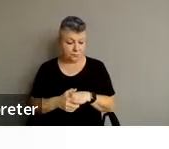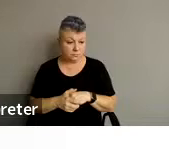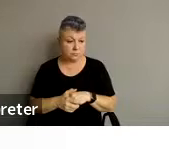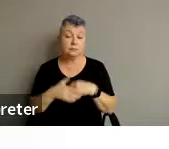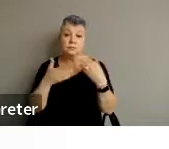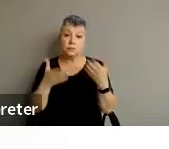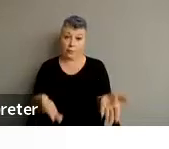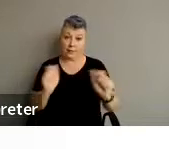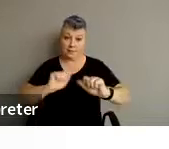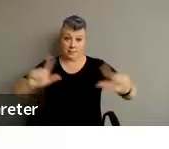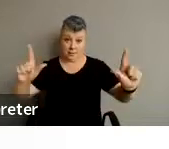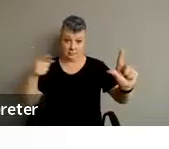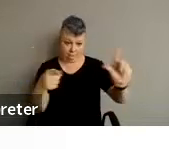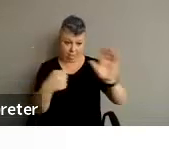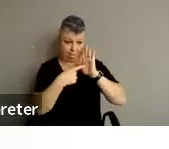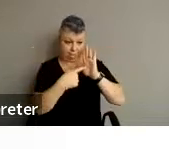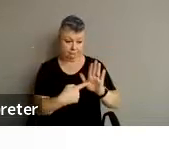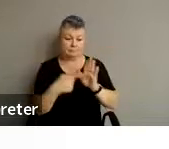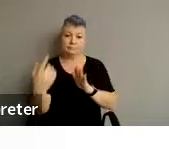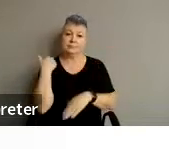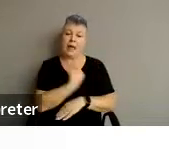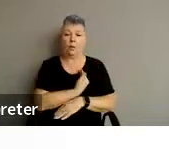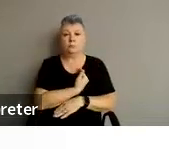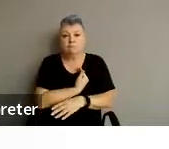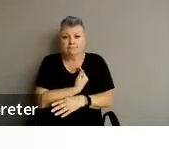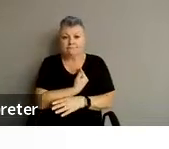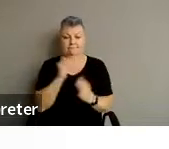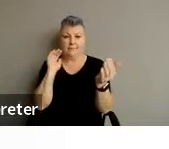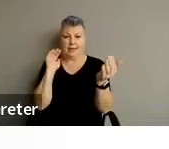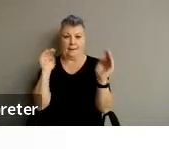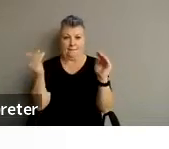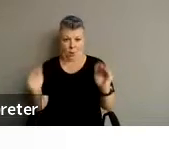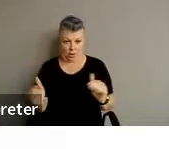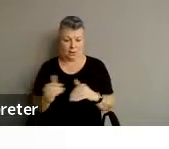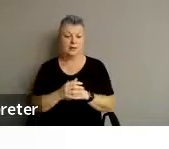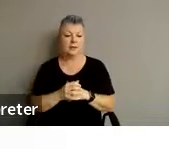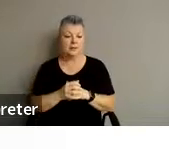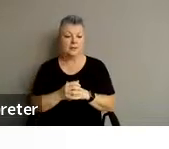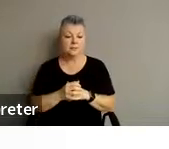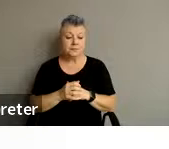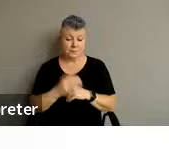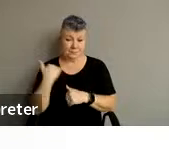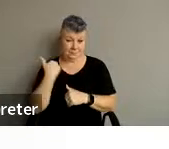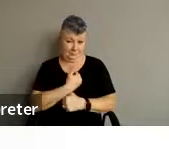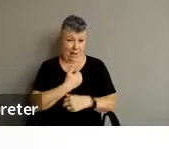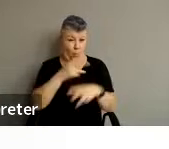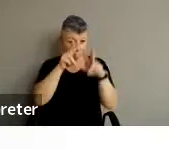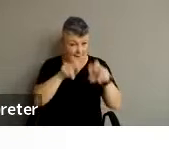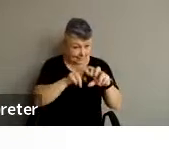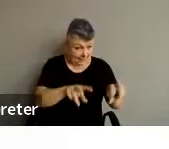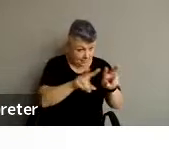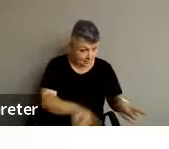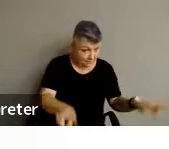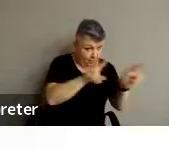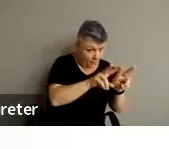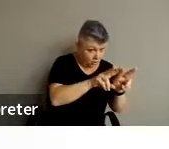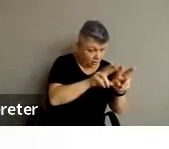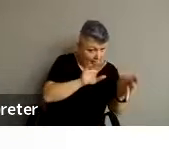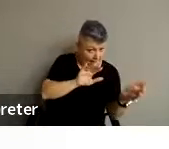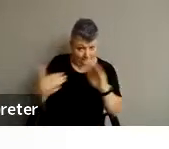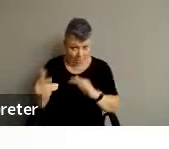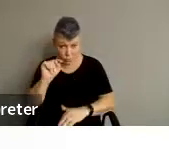This slide illustrates our chart graph, just comparing our assessed valuation over time to our tax